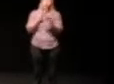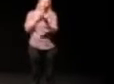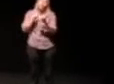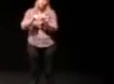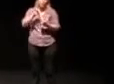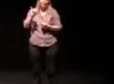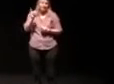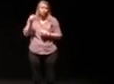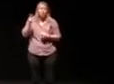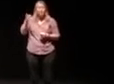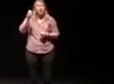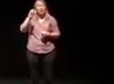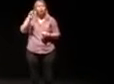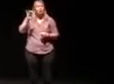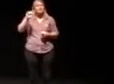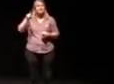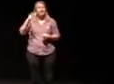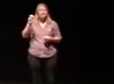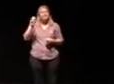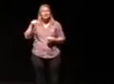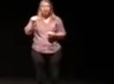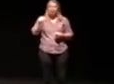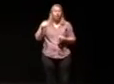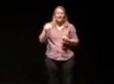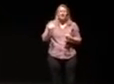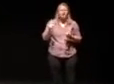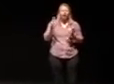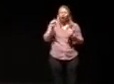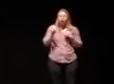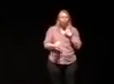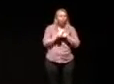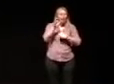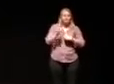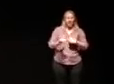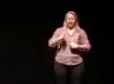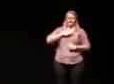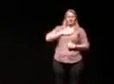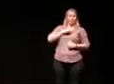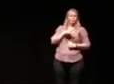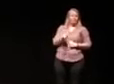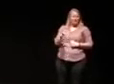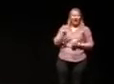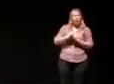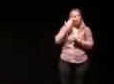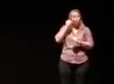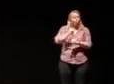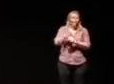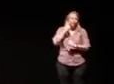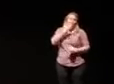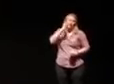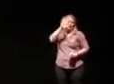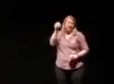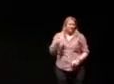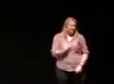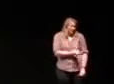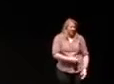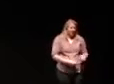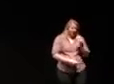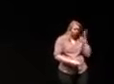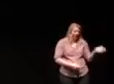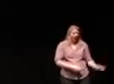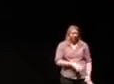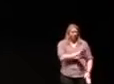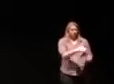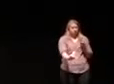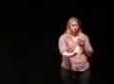Eric Stephenson has always been so unthreatened by PanelSyndicate. I think that's how you know you're working for a good company. He's always been like, I don't care, put an